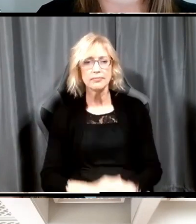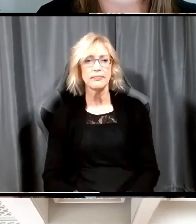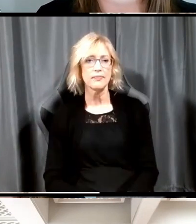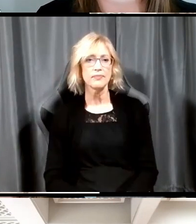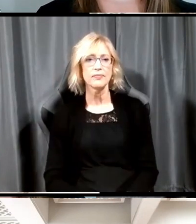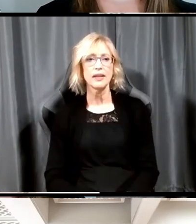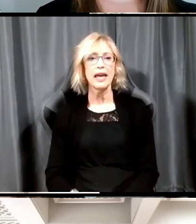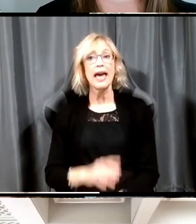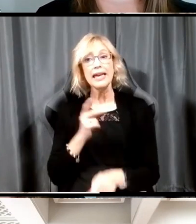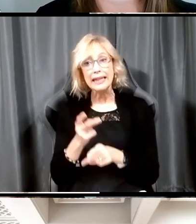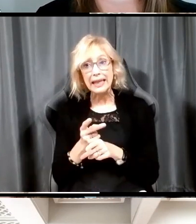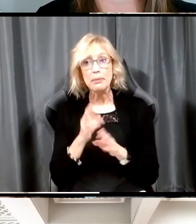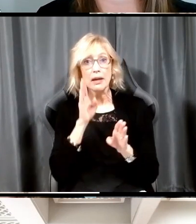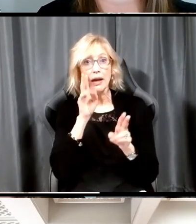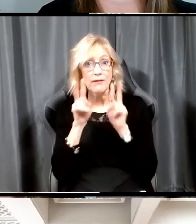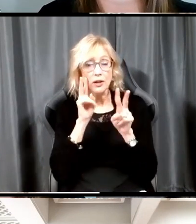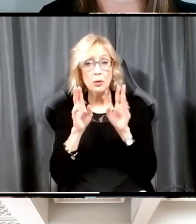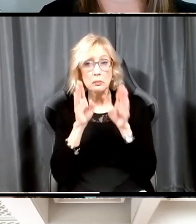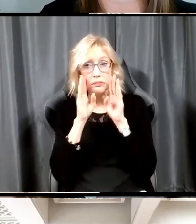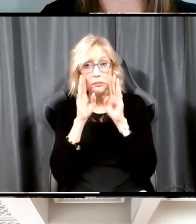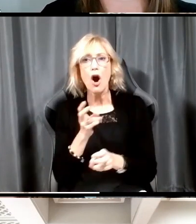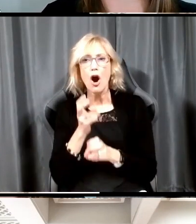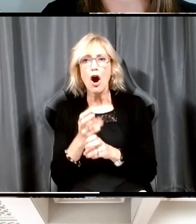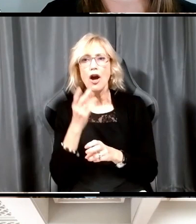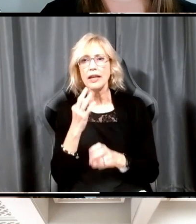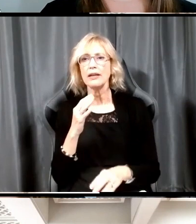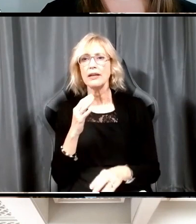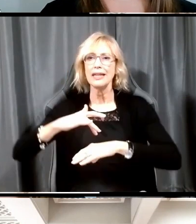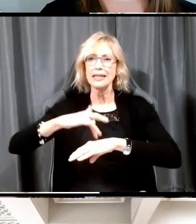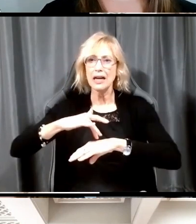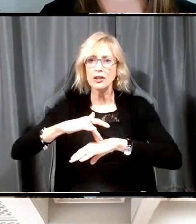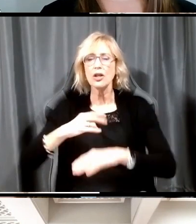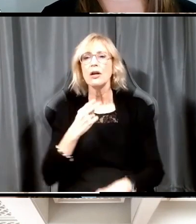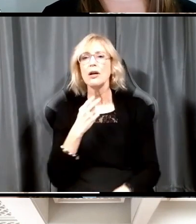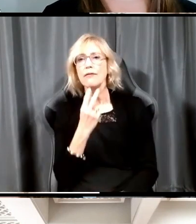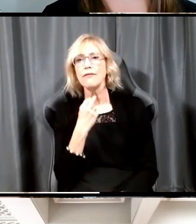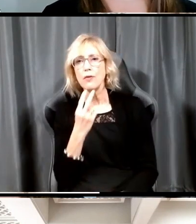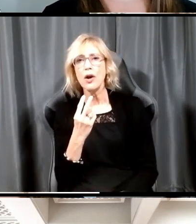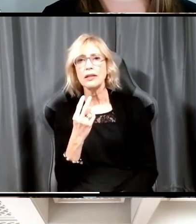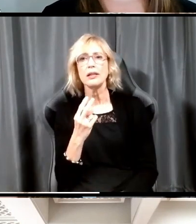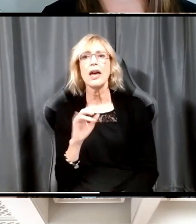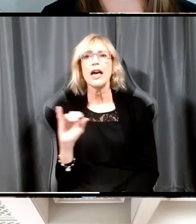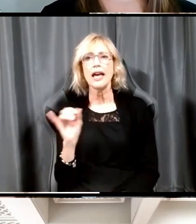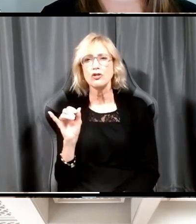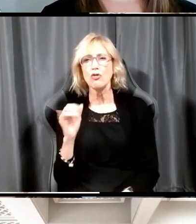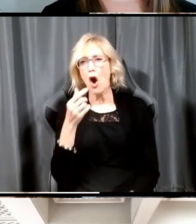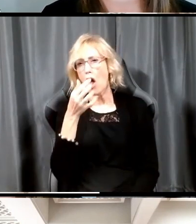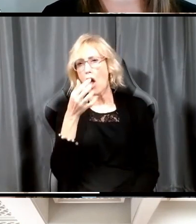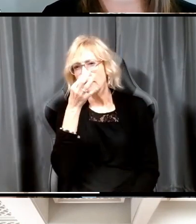course, maintaining visual attention is difficult when touch, voice, and even strong olfactory